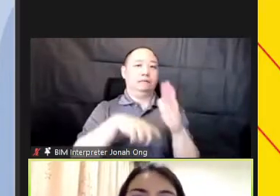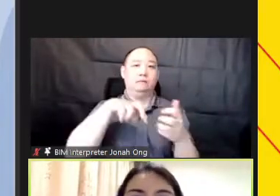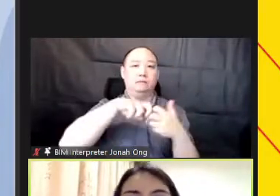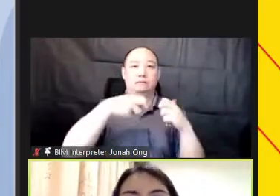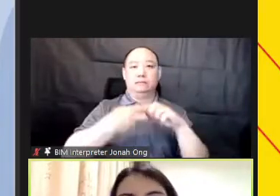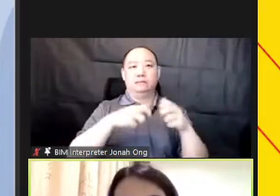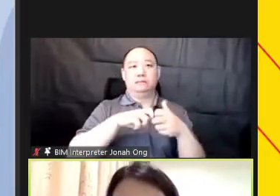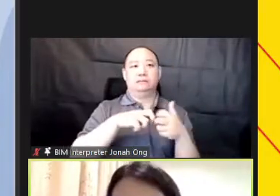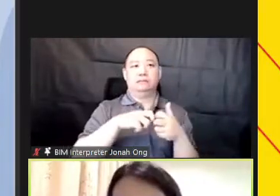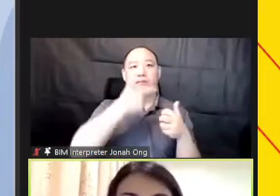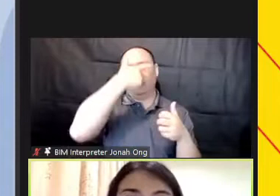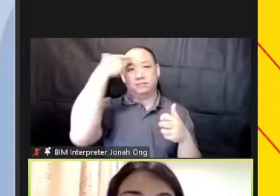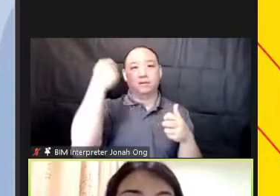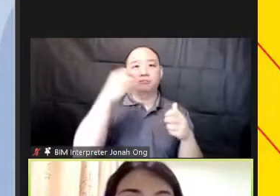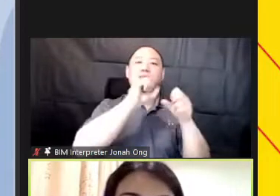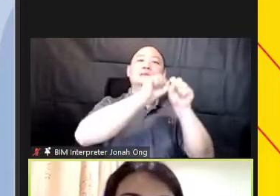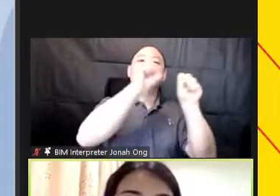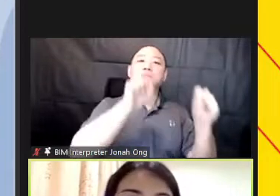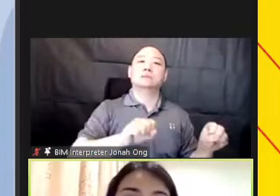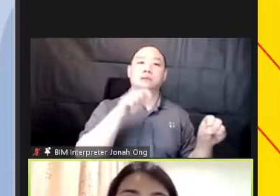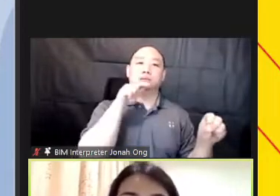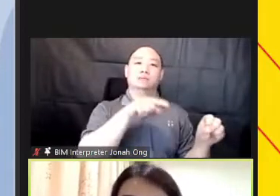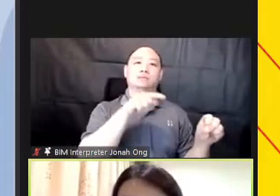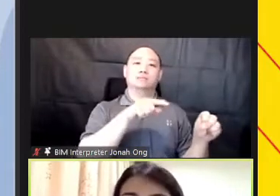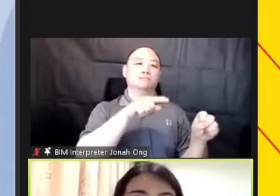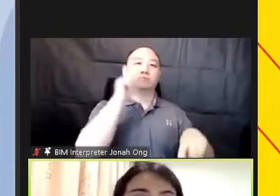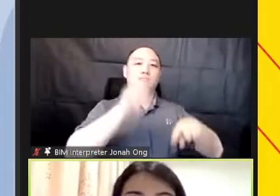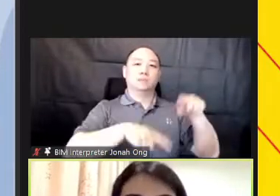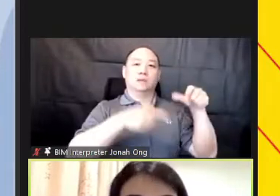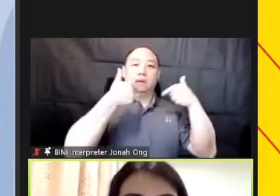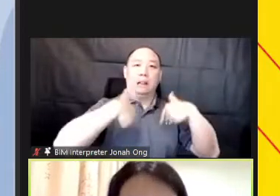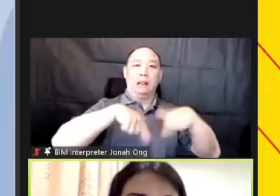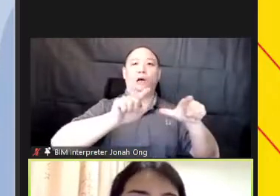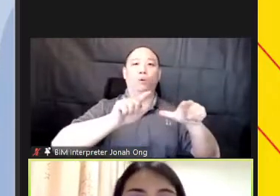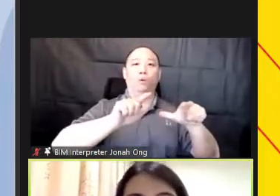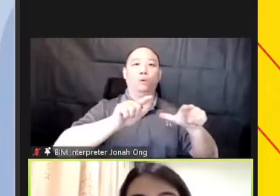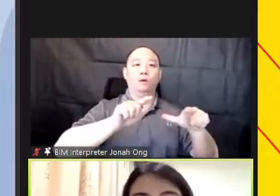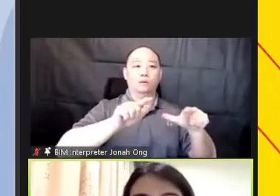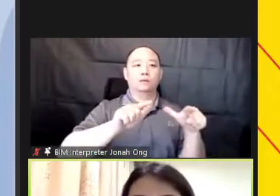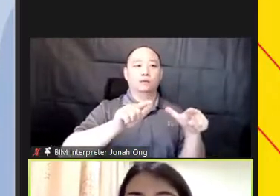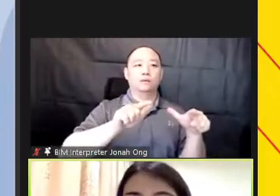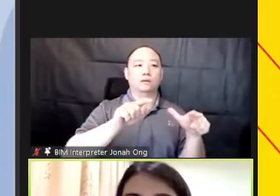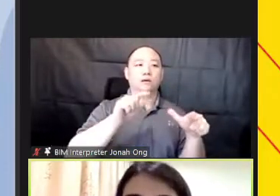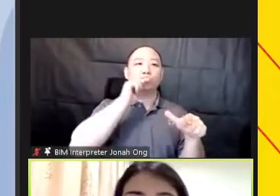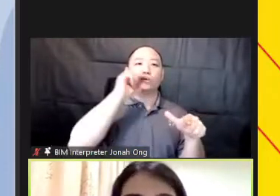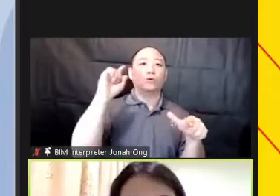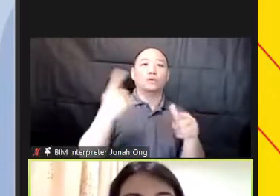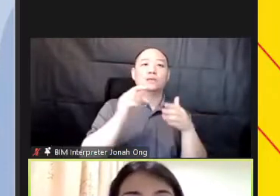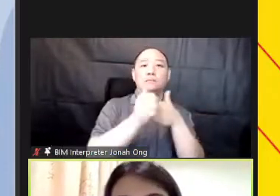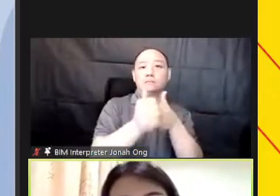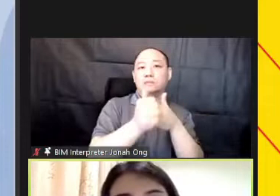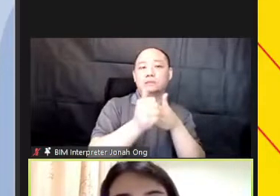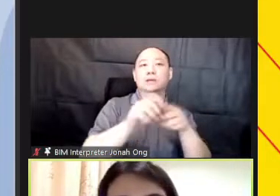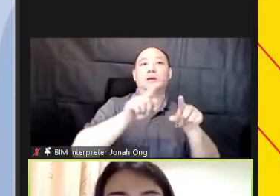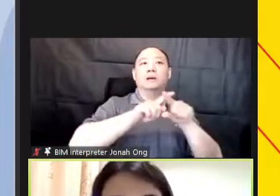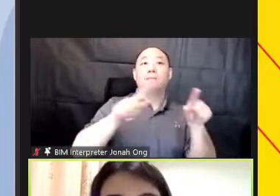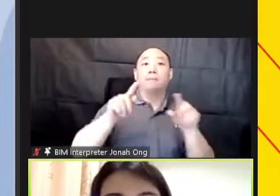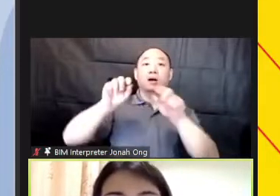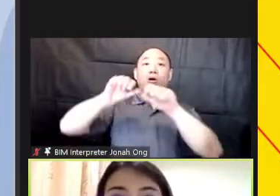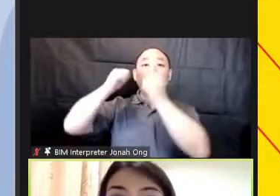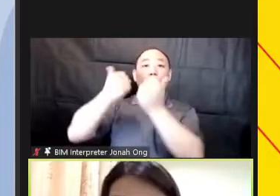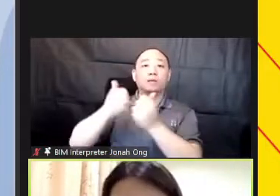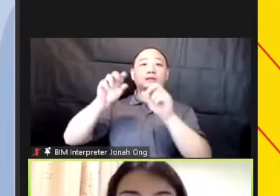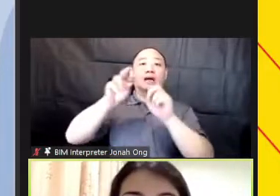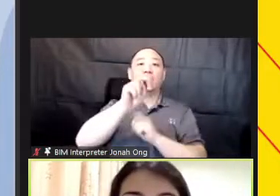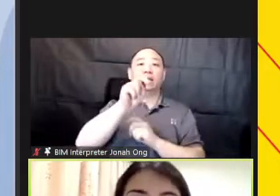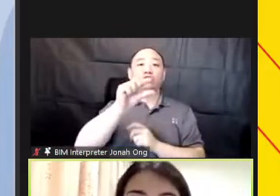system. But what are some of the things that not just Pemimpin JSL, but all the other nonprofits, education nonprofits out